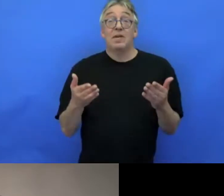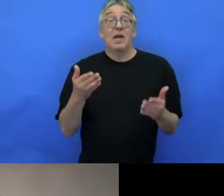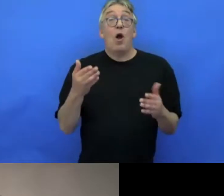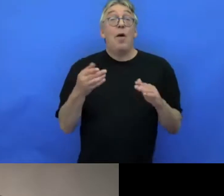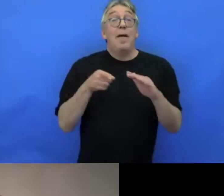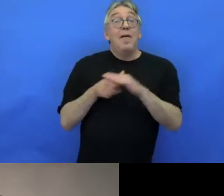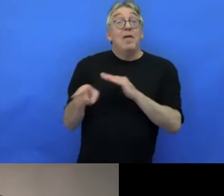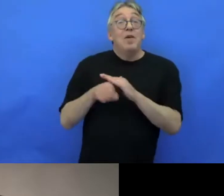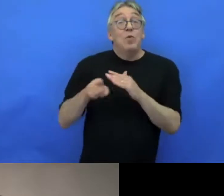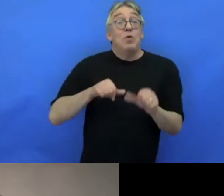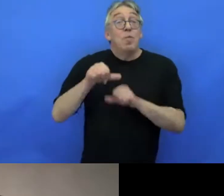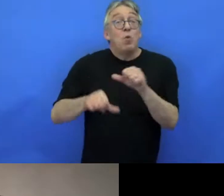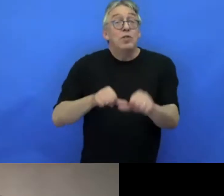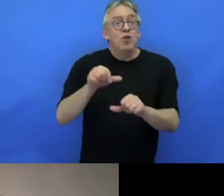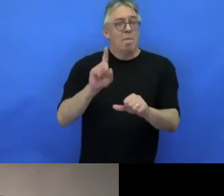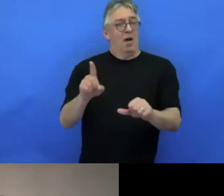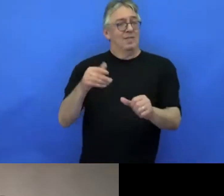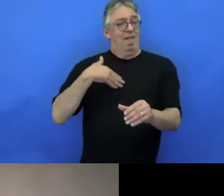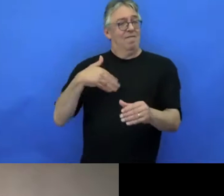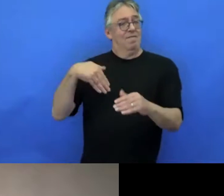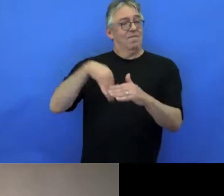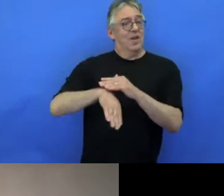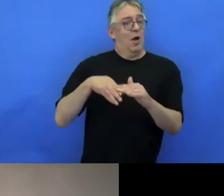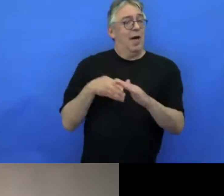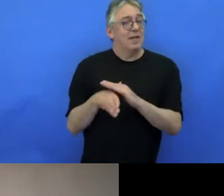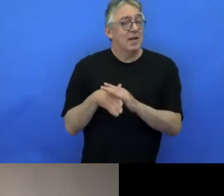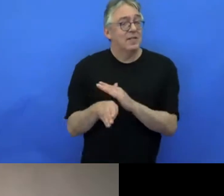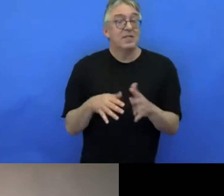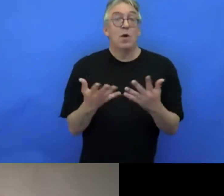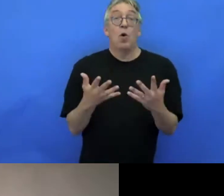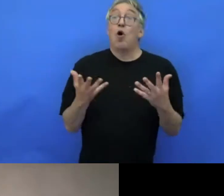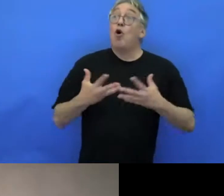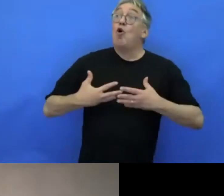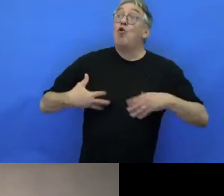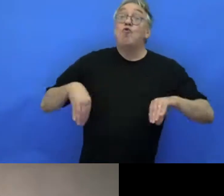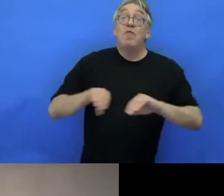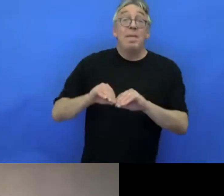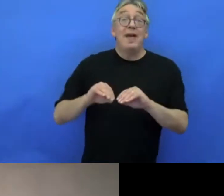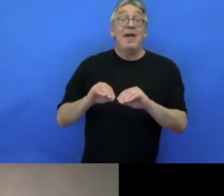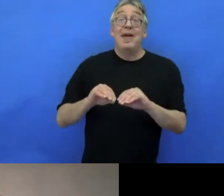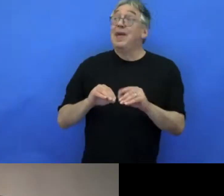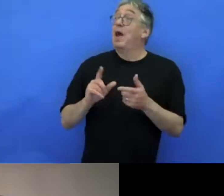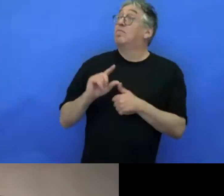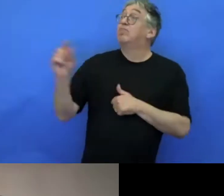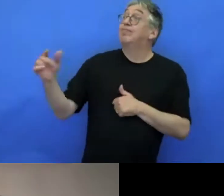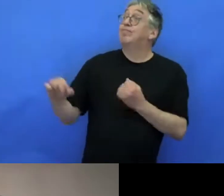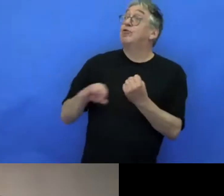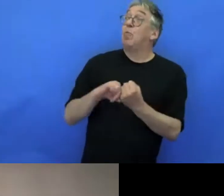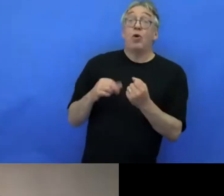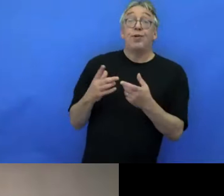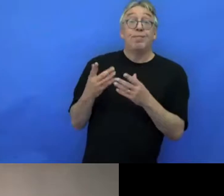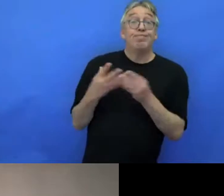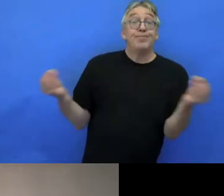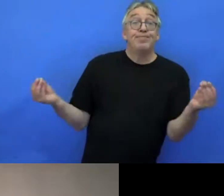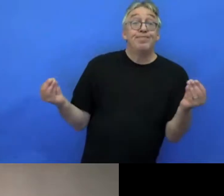procedures, or unavailability of family members or support persons for their support, as